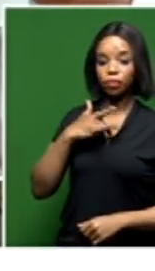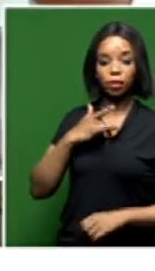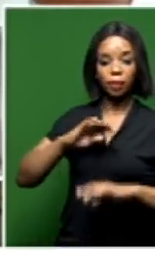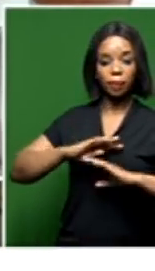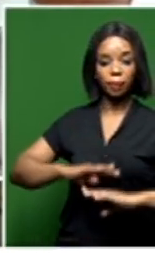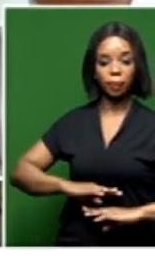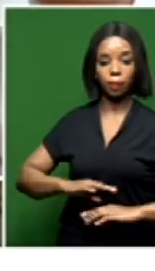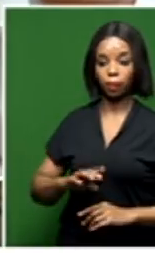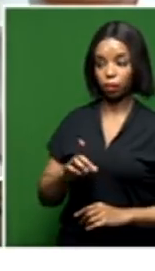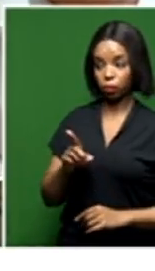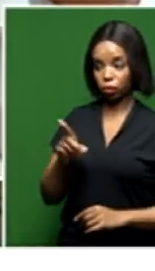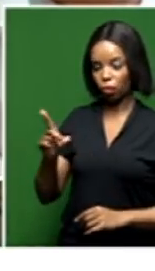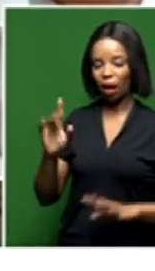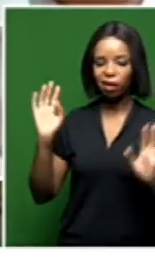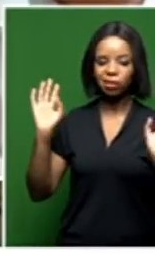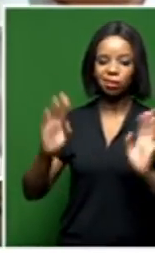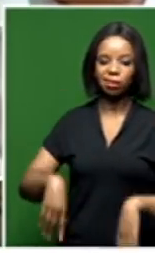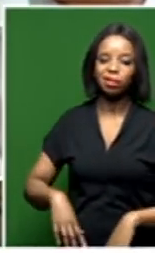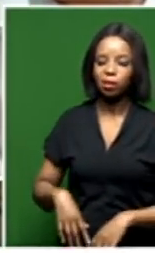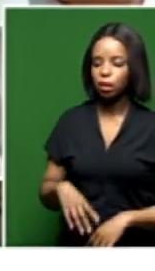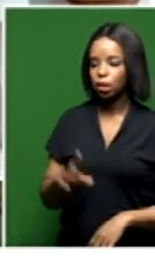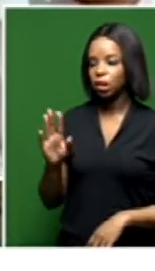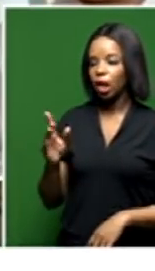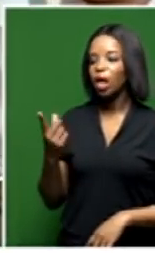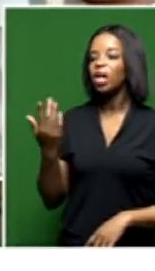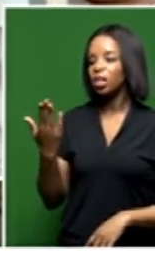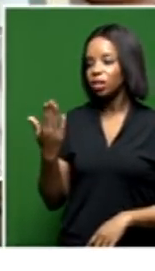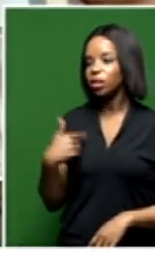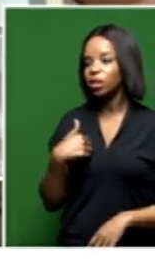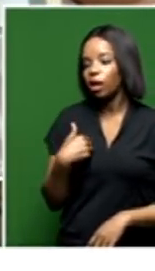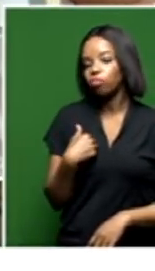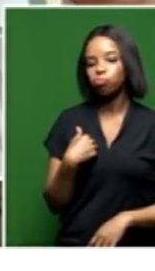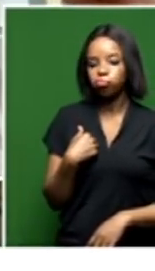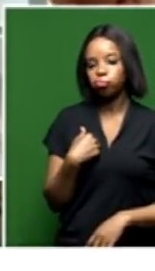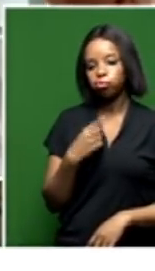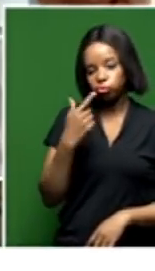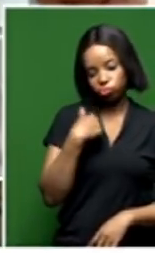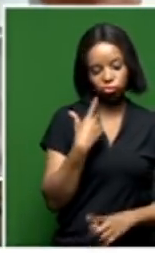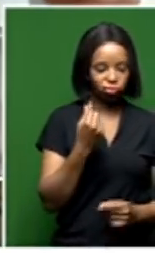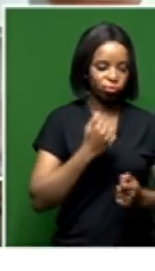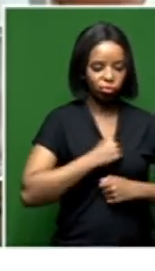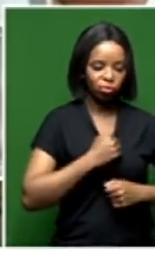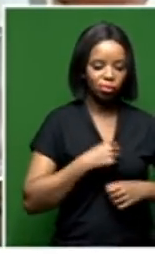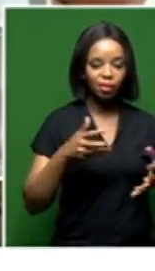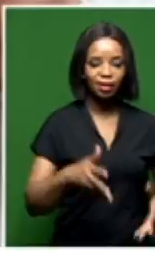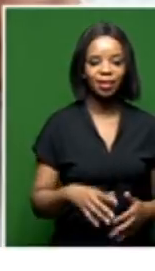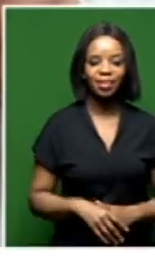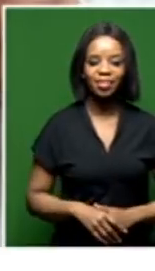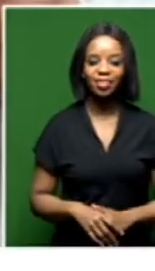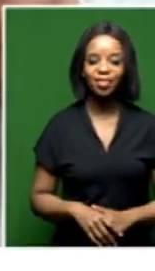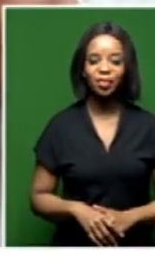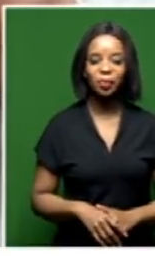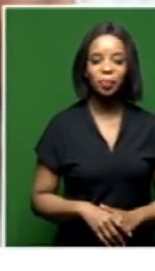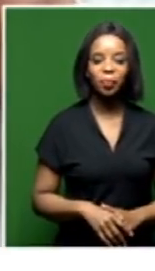are you the chilled one? Are you like, Christiaan, do your thing. I'm just going to do what I'm doing here. There is